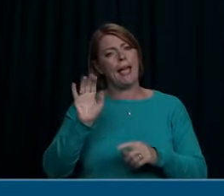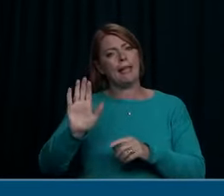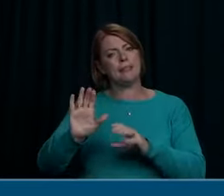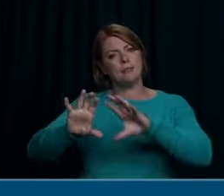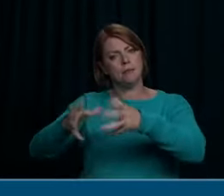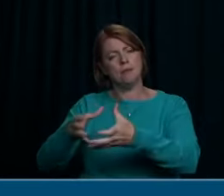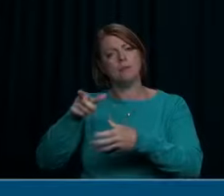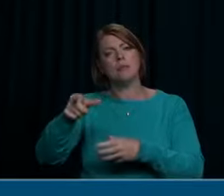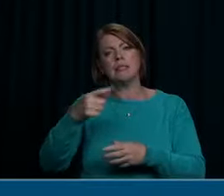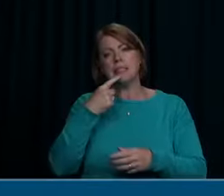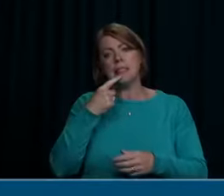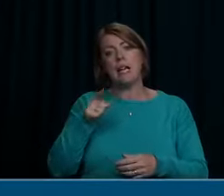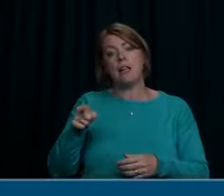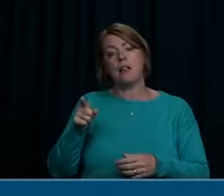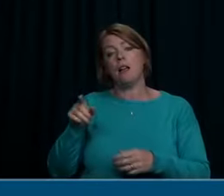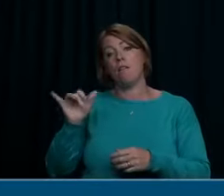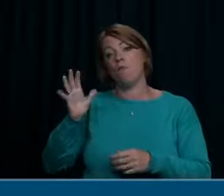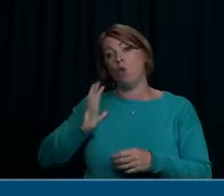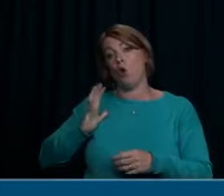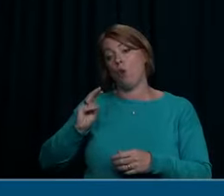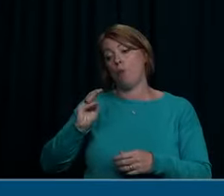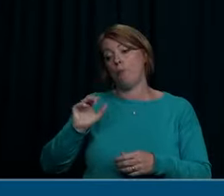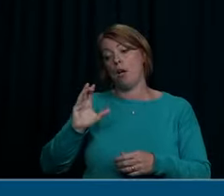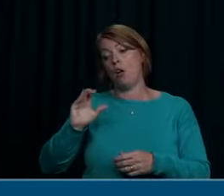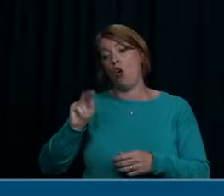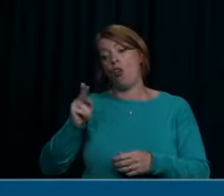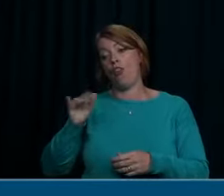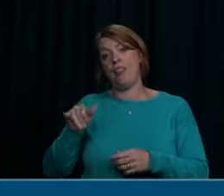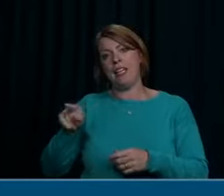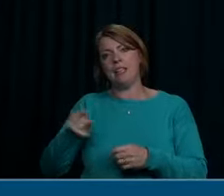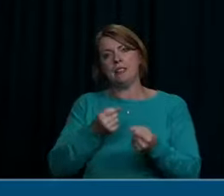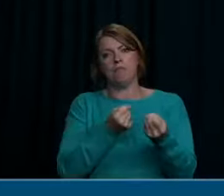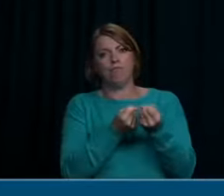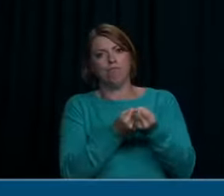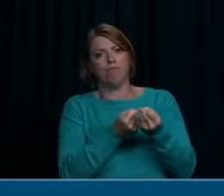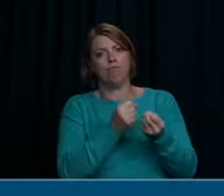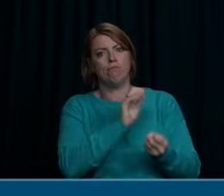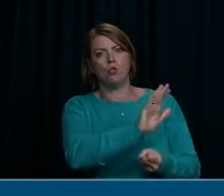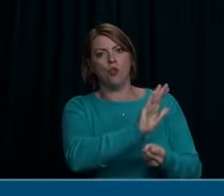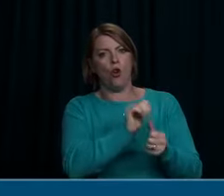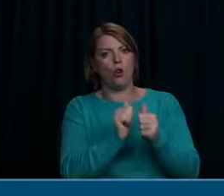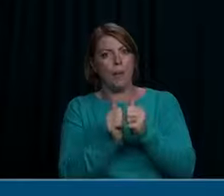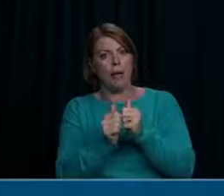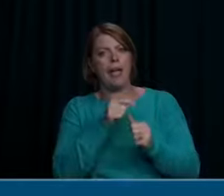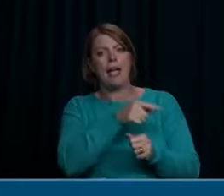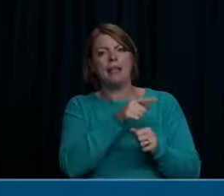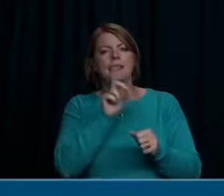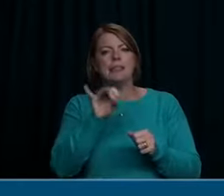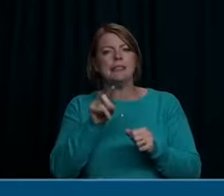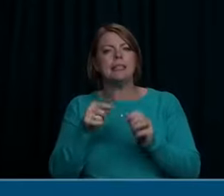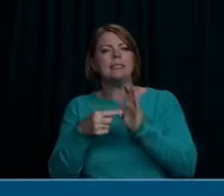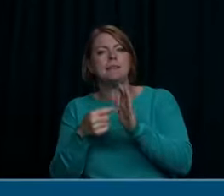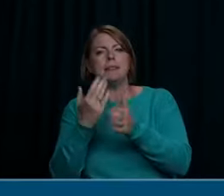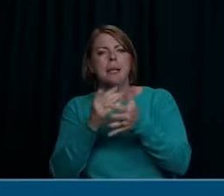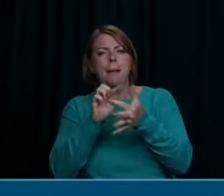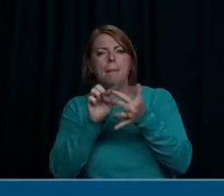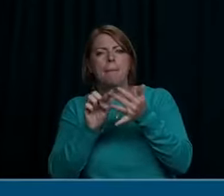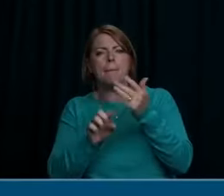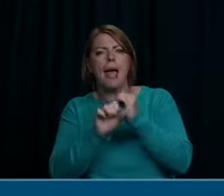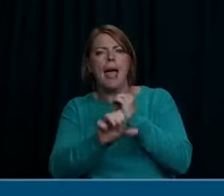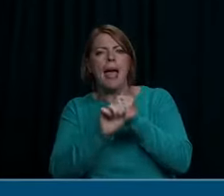Speaker McCarthy is behind your campaign, and they point to ads from the American Prosperity Alliance that are critical of Congressman